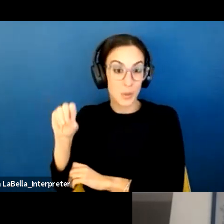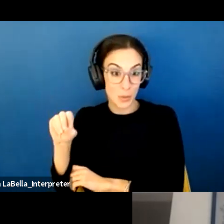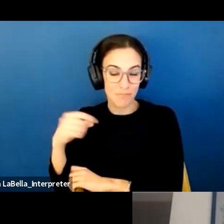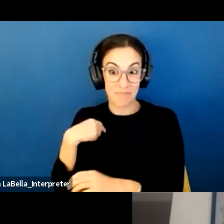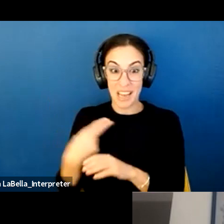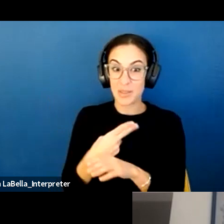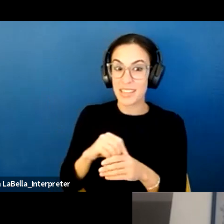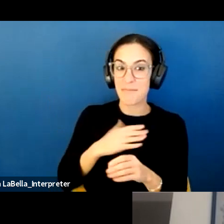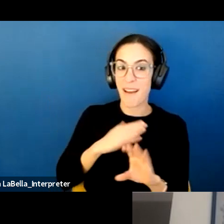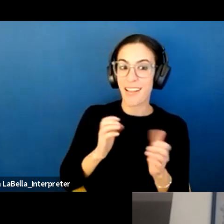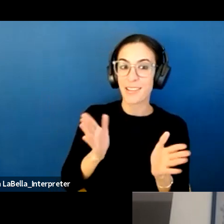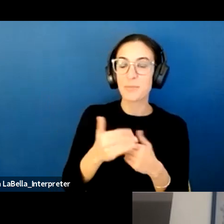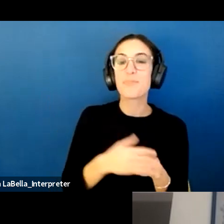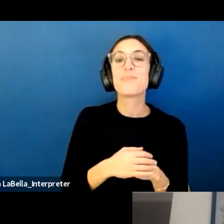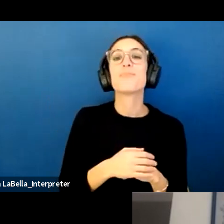the PI on